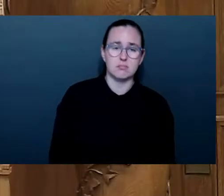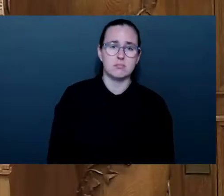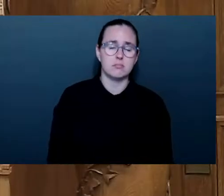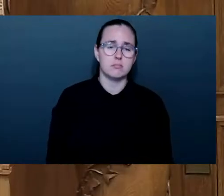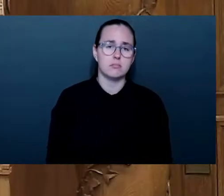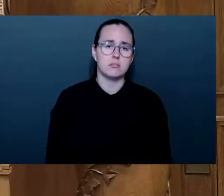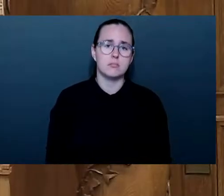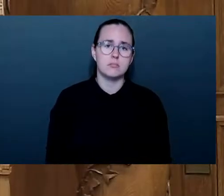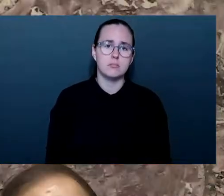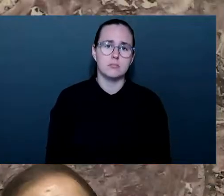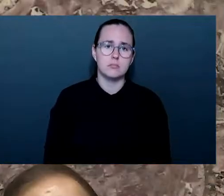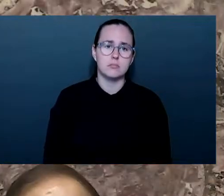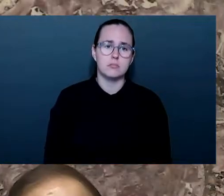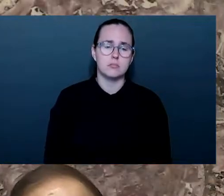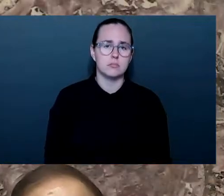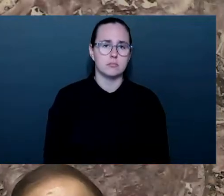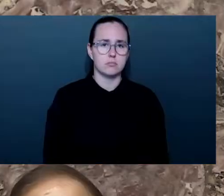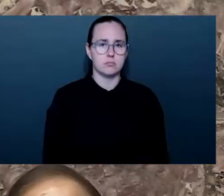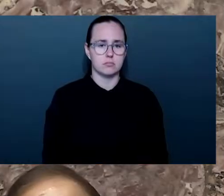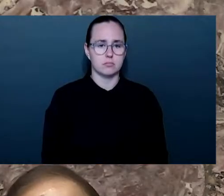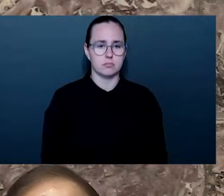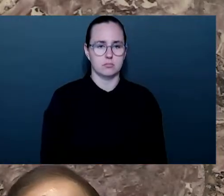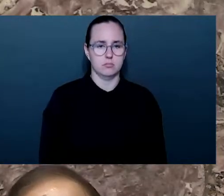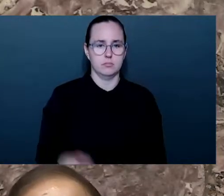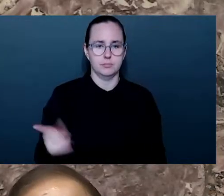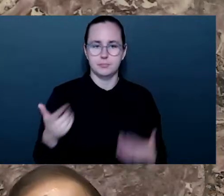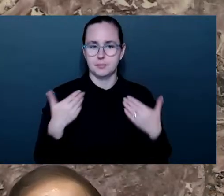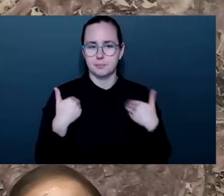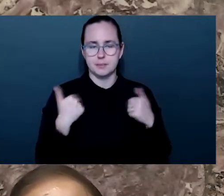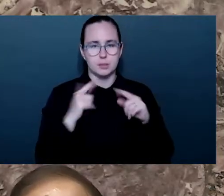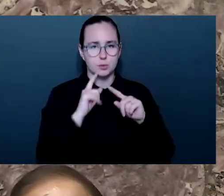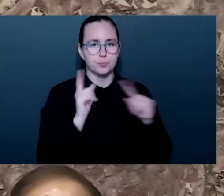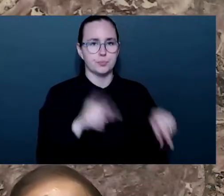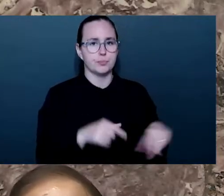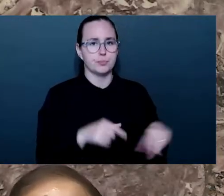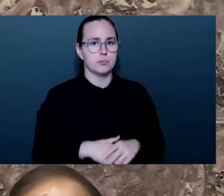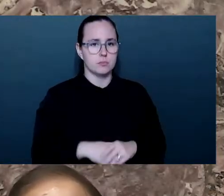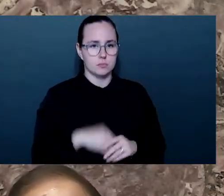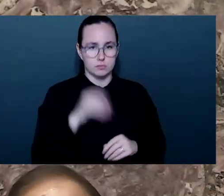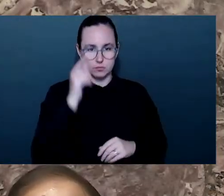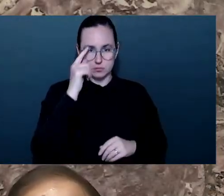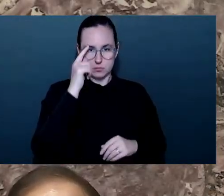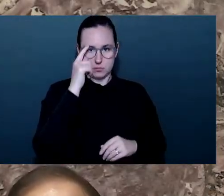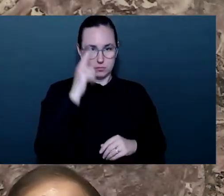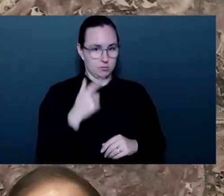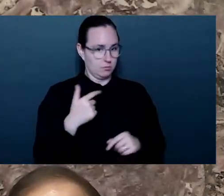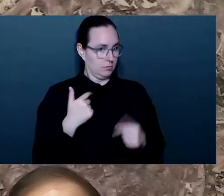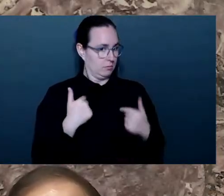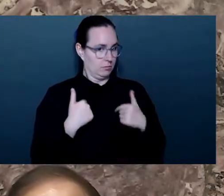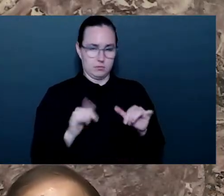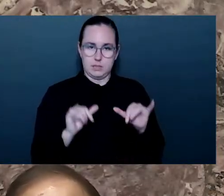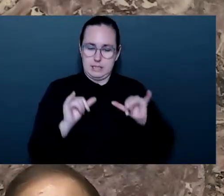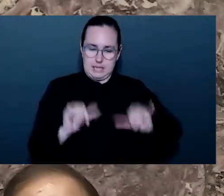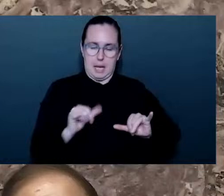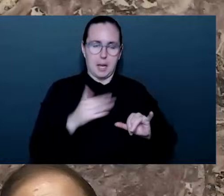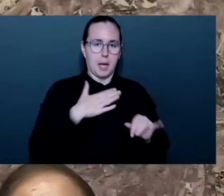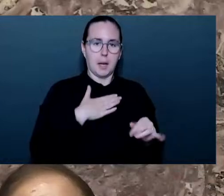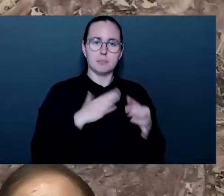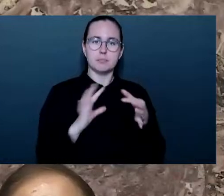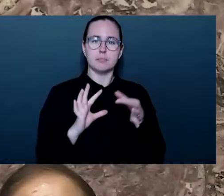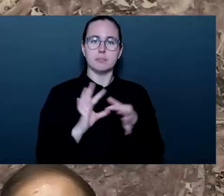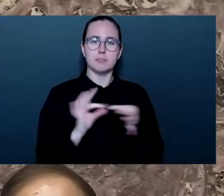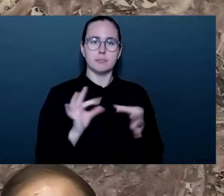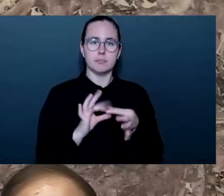Minister. Thank you, Mr. Speaker. I stand by my words that this government is dedicated to establishing that system of funding